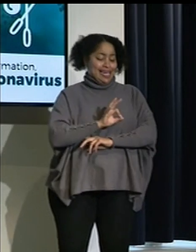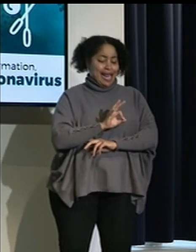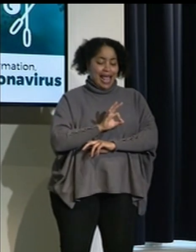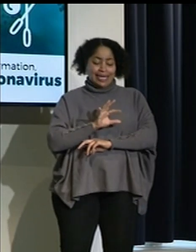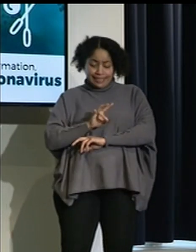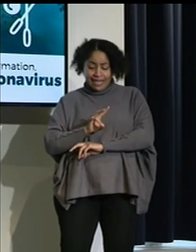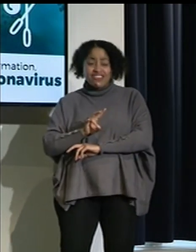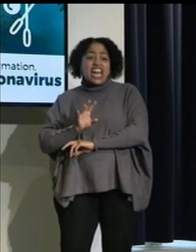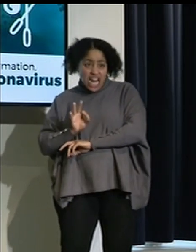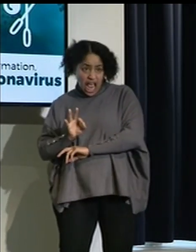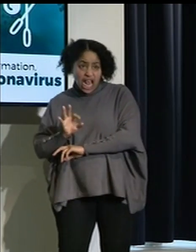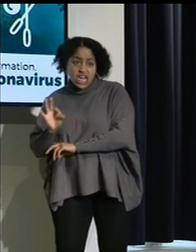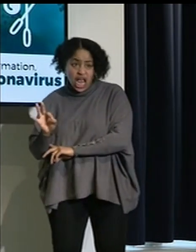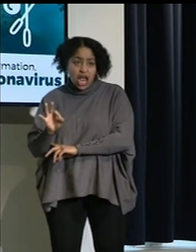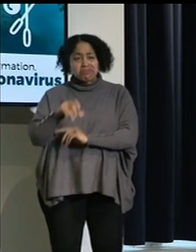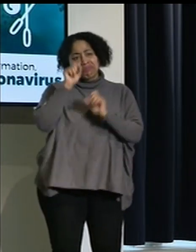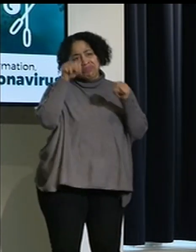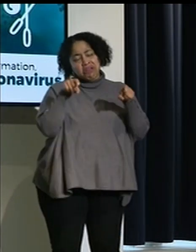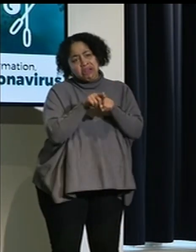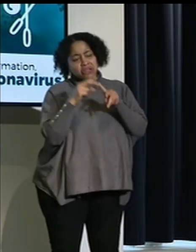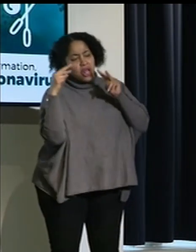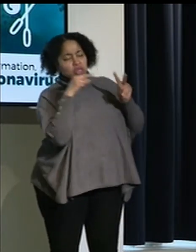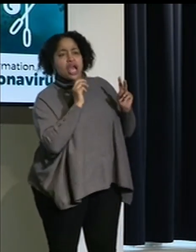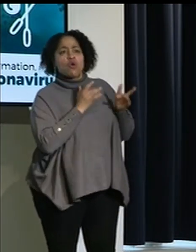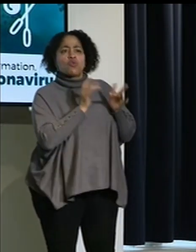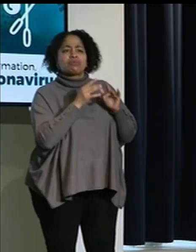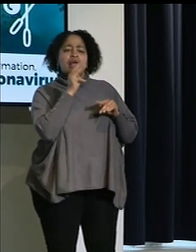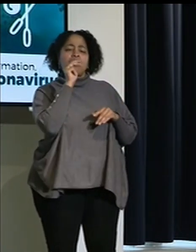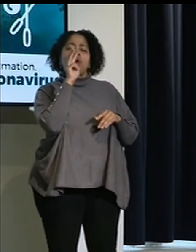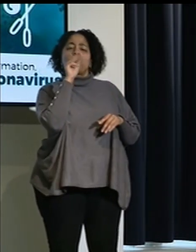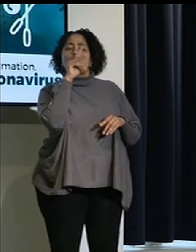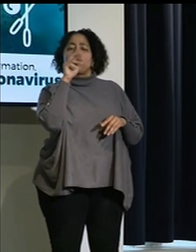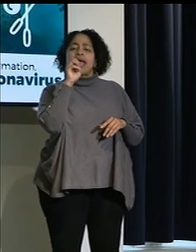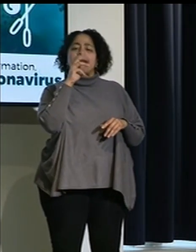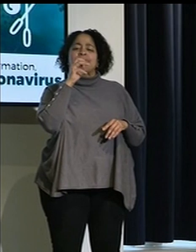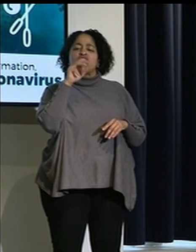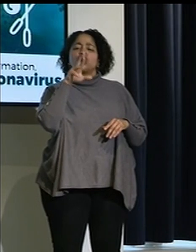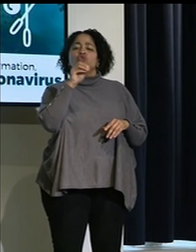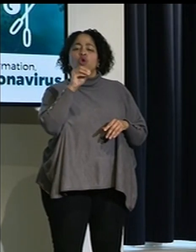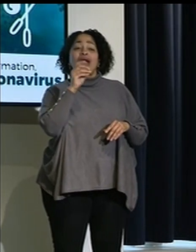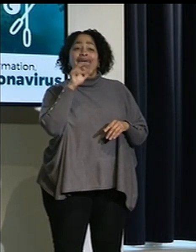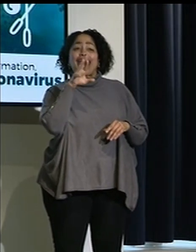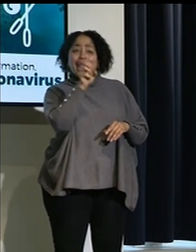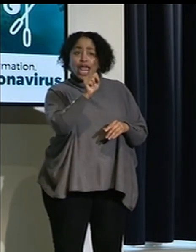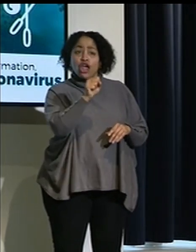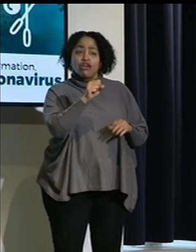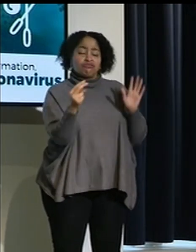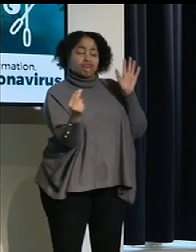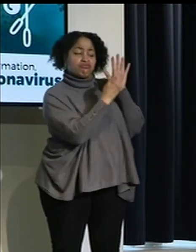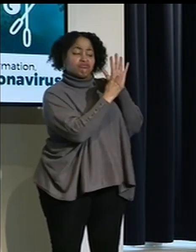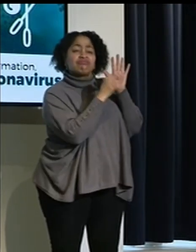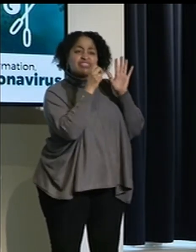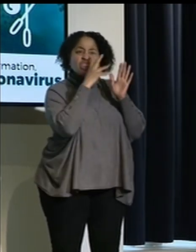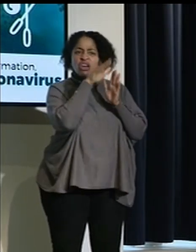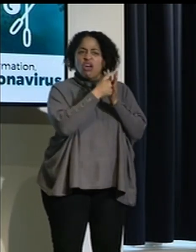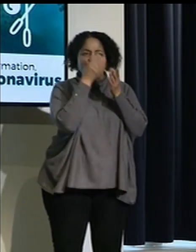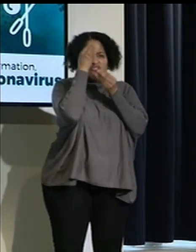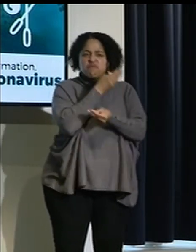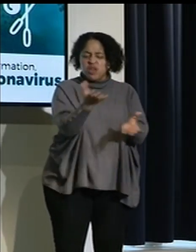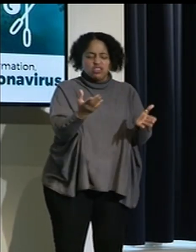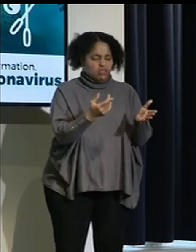313-388-9799. You can also go to our website, Wayne Metro Cares, and you can land on that webpage and get all of the information that we are